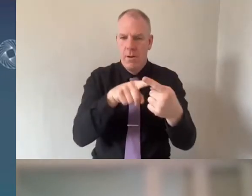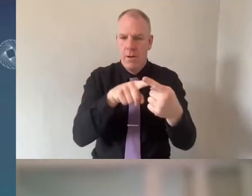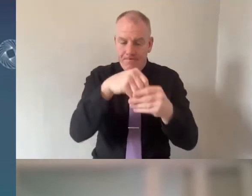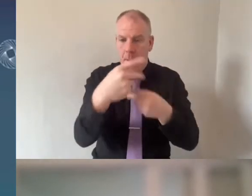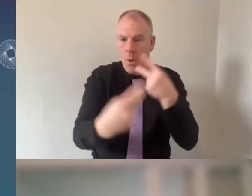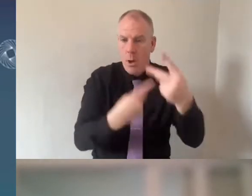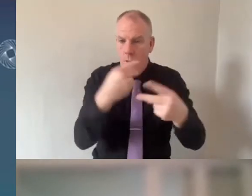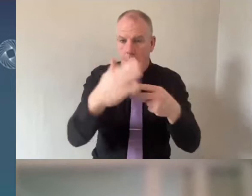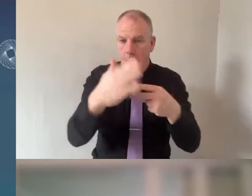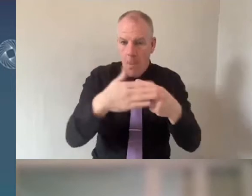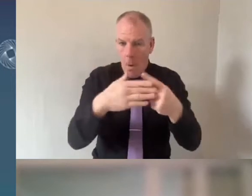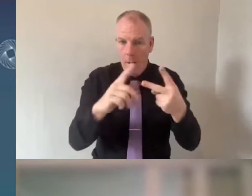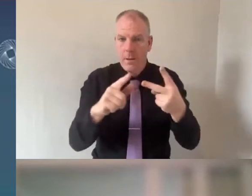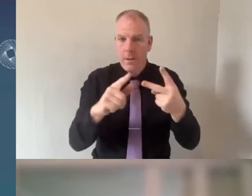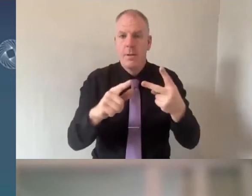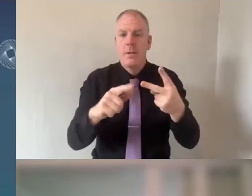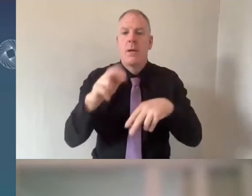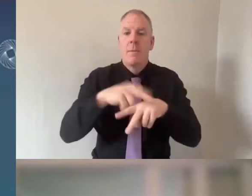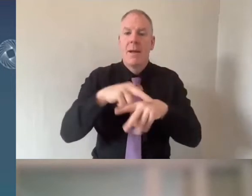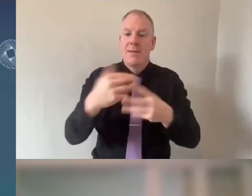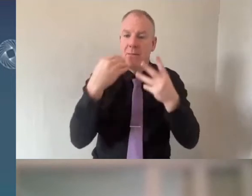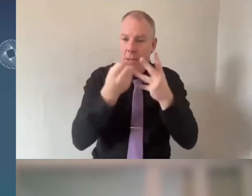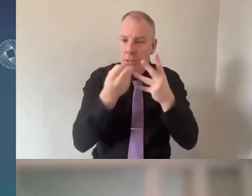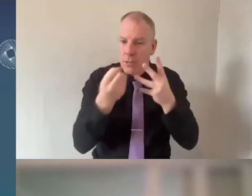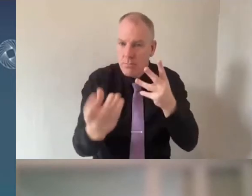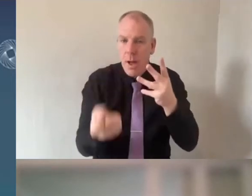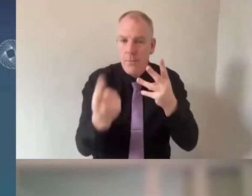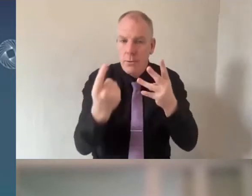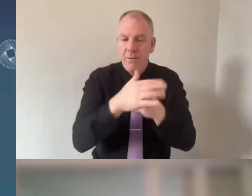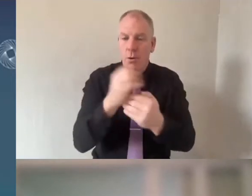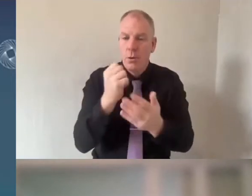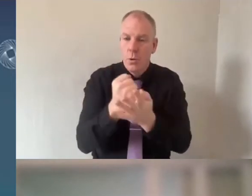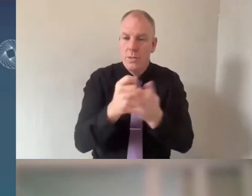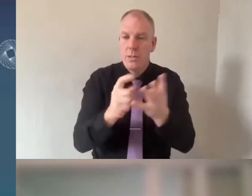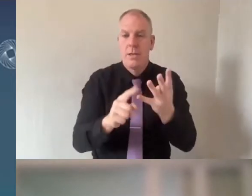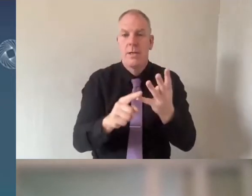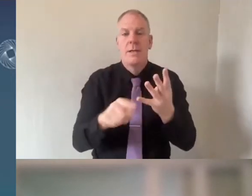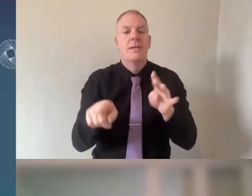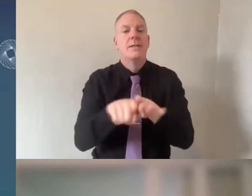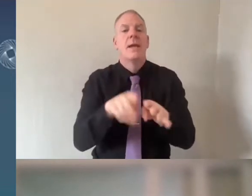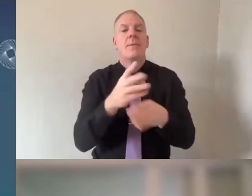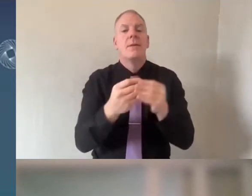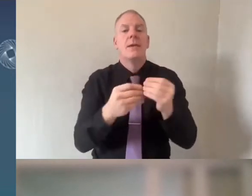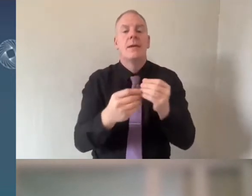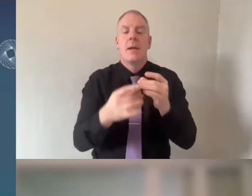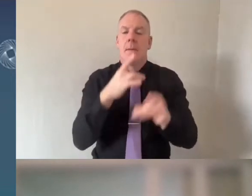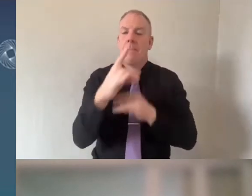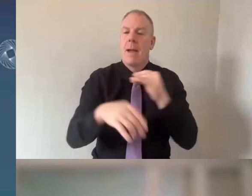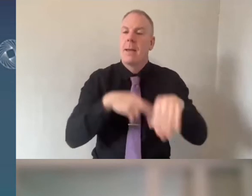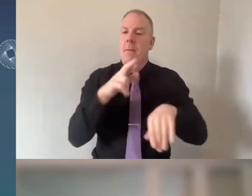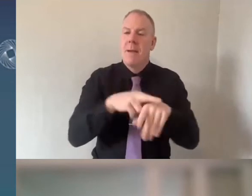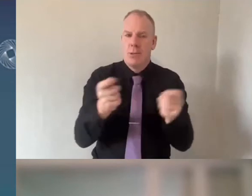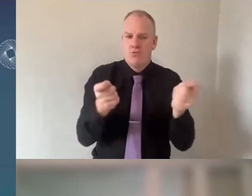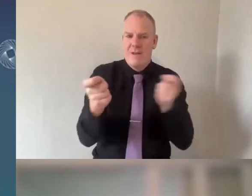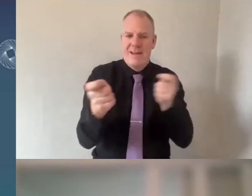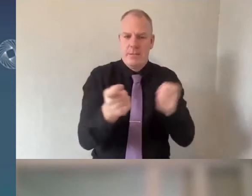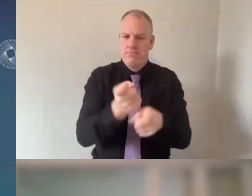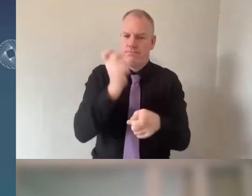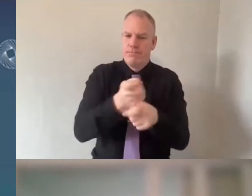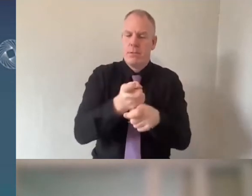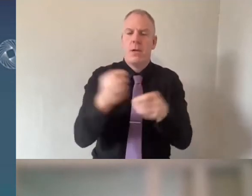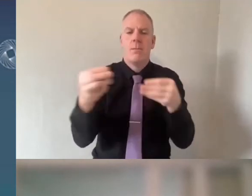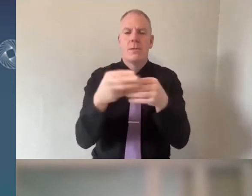partnerships through better information and opportunities for learners, and that important thing about strengthening regulation to